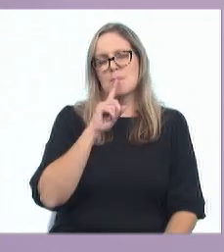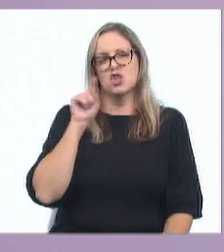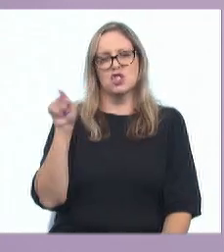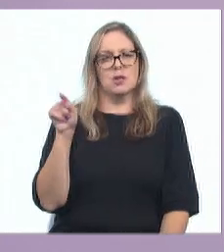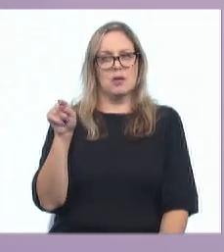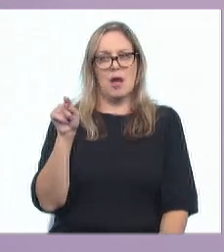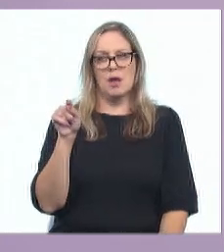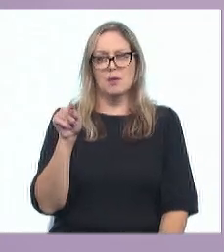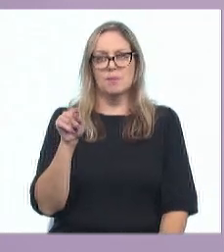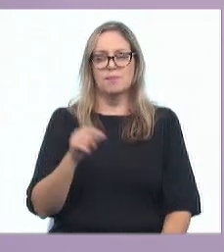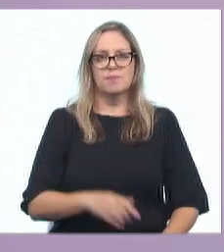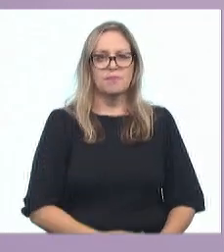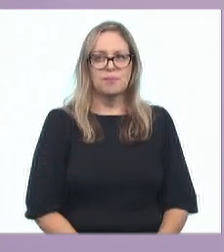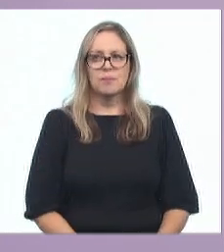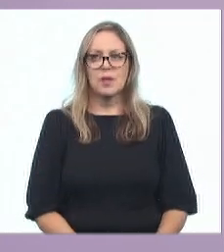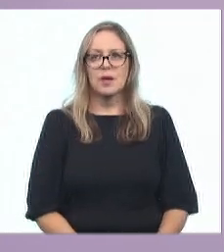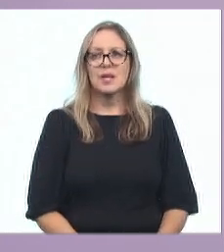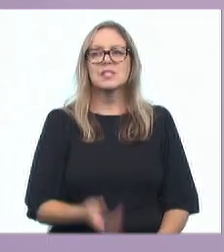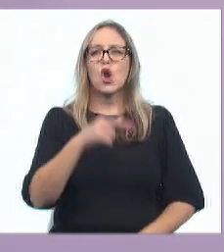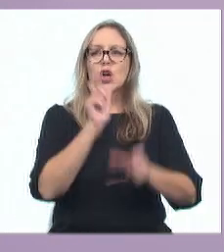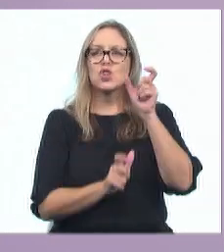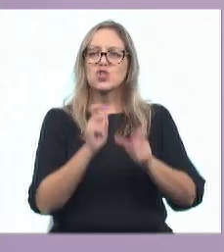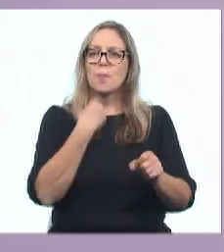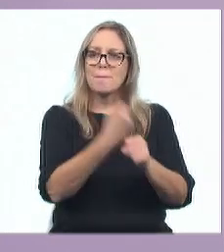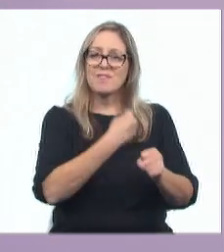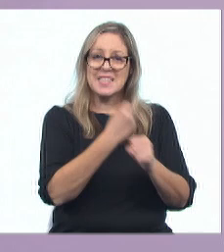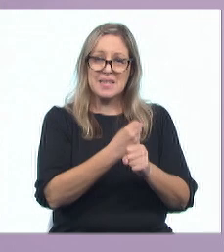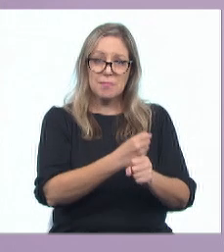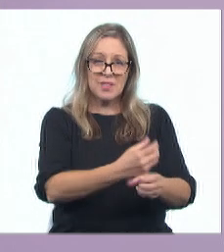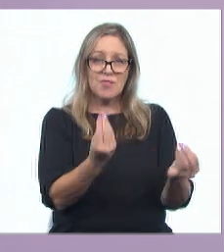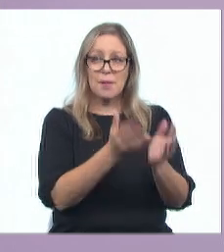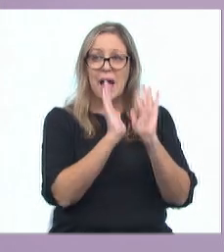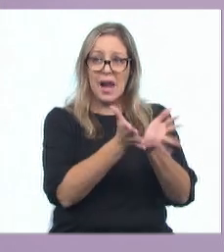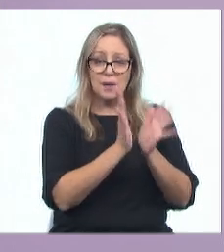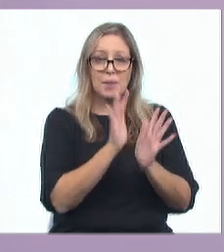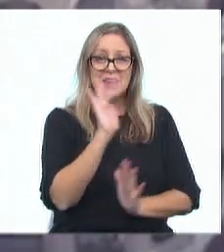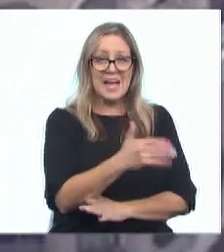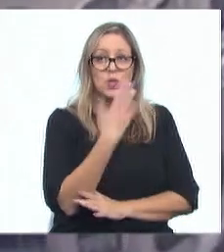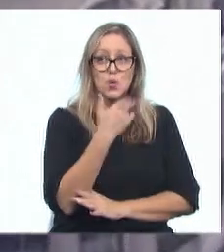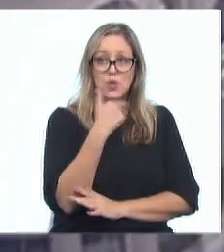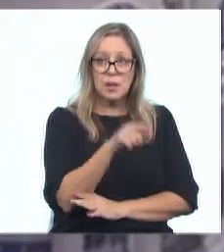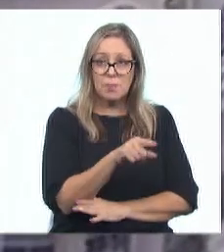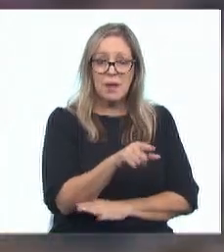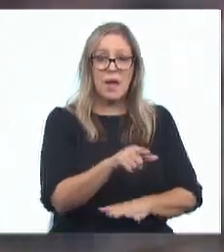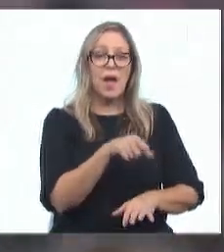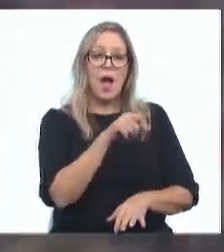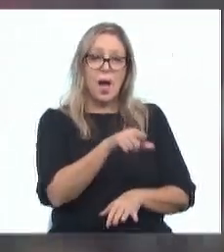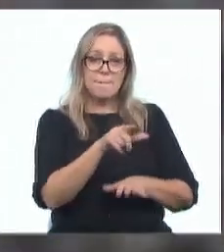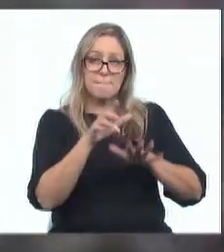apathy. It not only takes the people who commit violent acts against Jews for anti-Semitism to flourish.